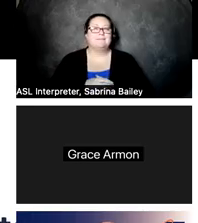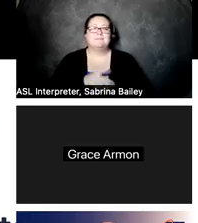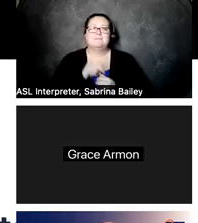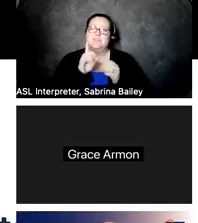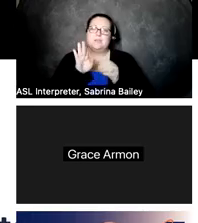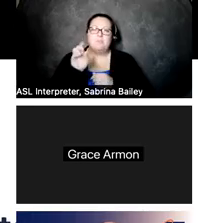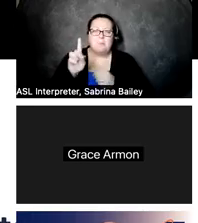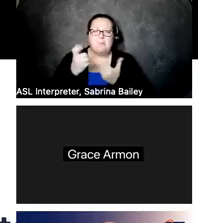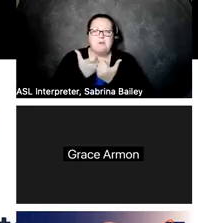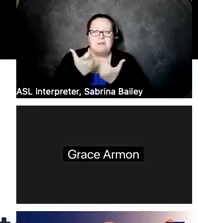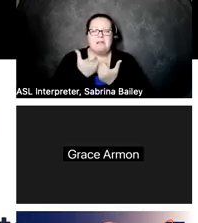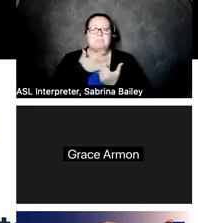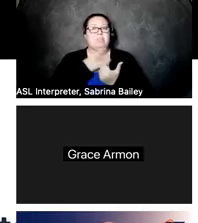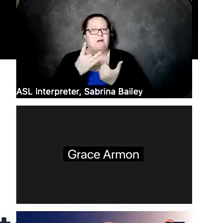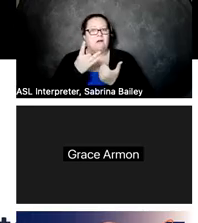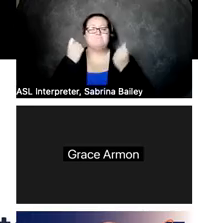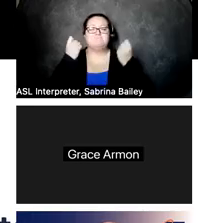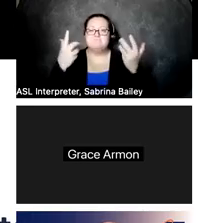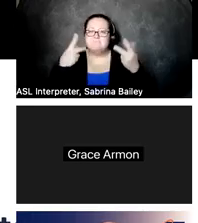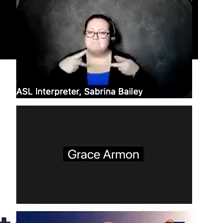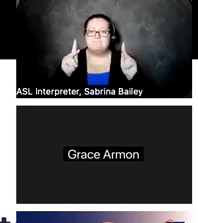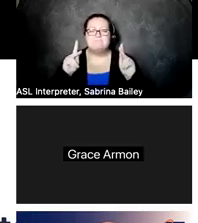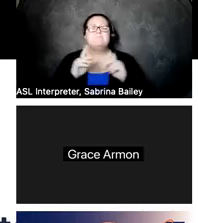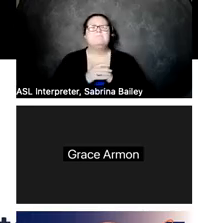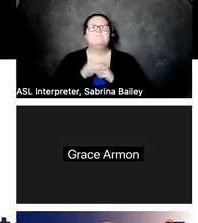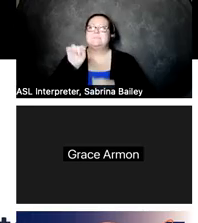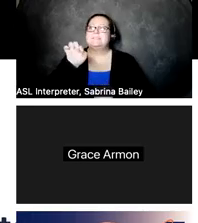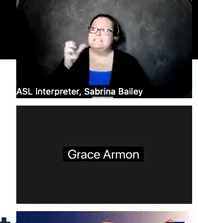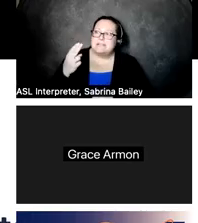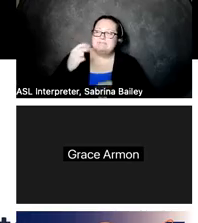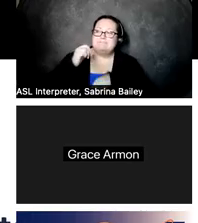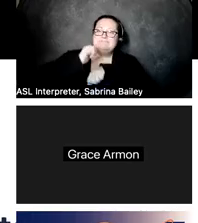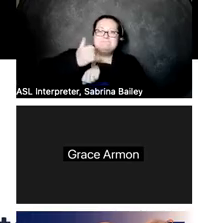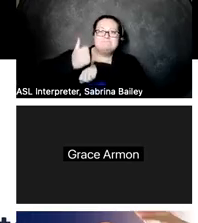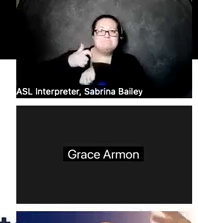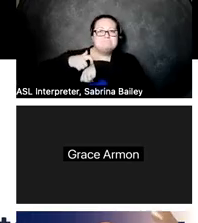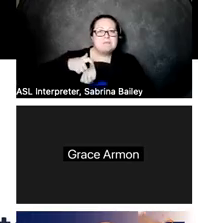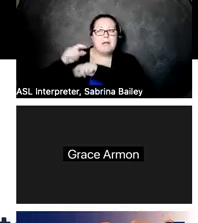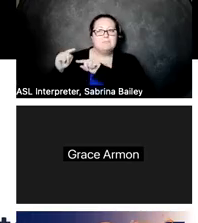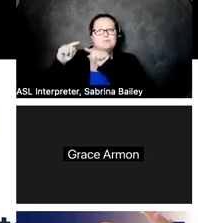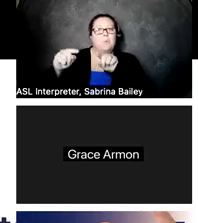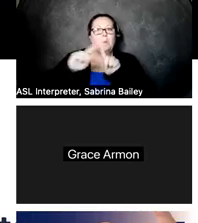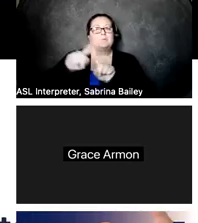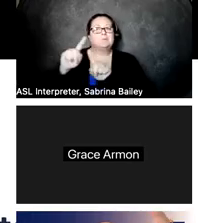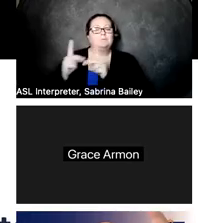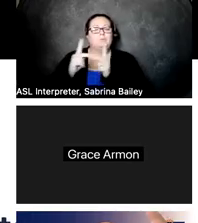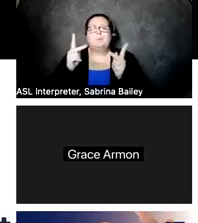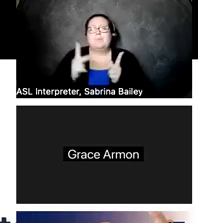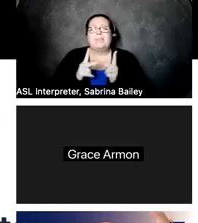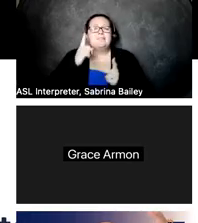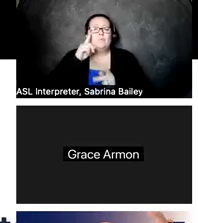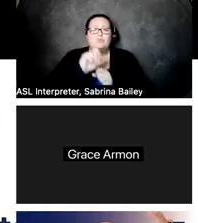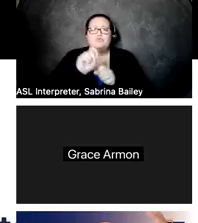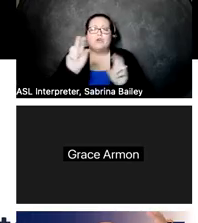games. And there were many opportunities where Tara had tried to set up times for him to go to these different places, just not even for a job,